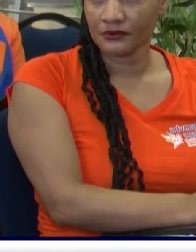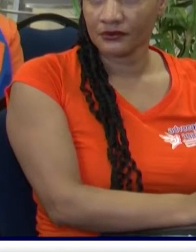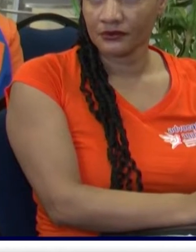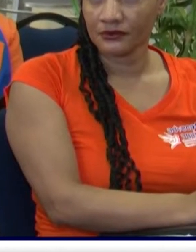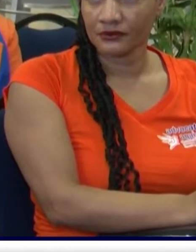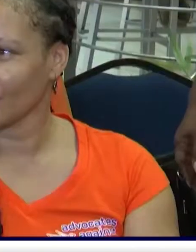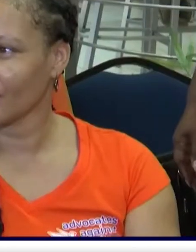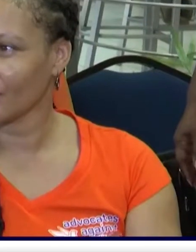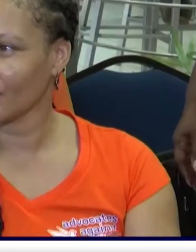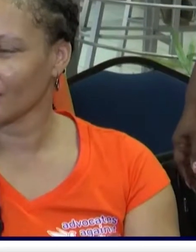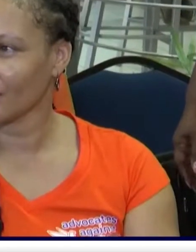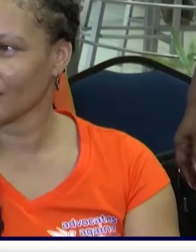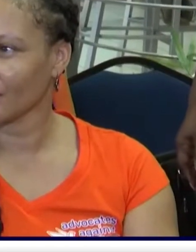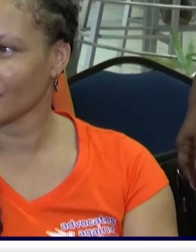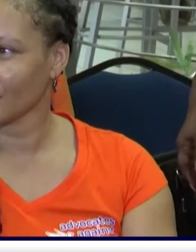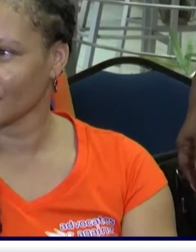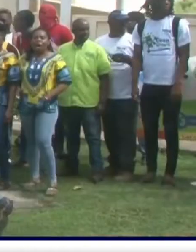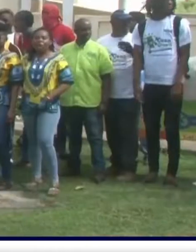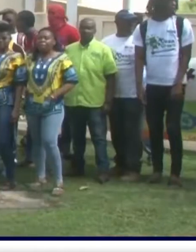new hurdles to overcome.